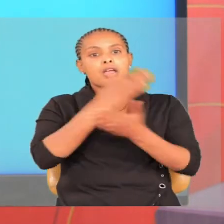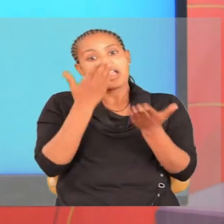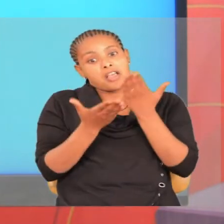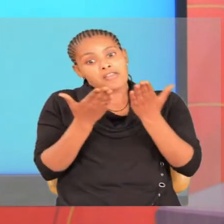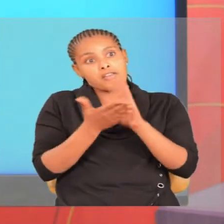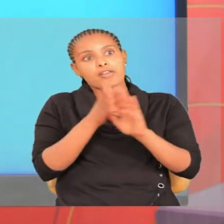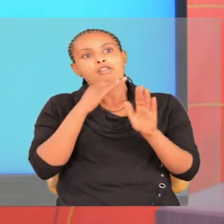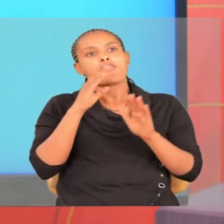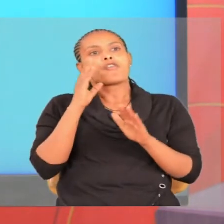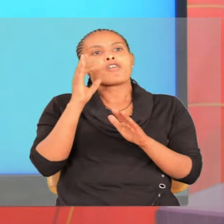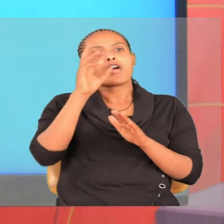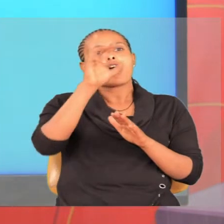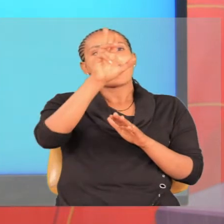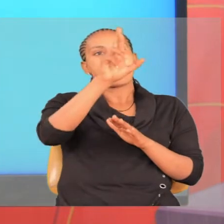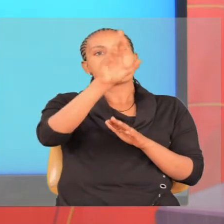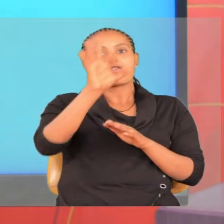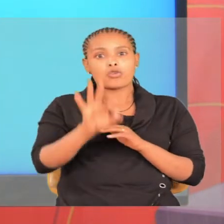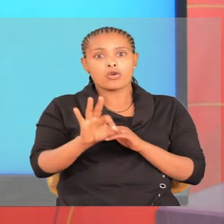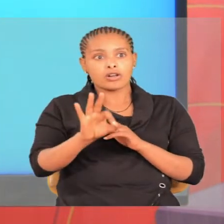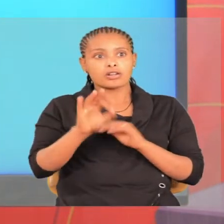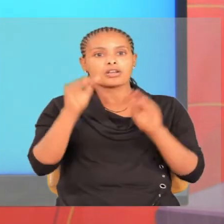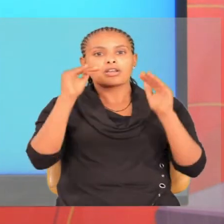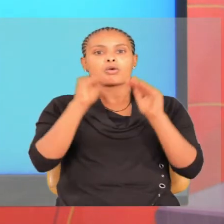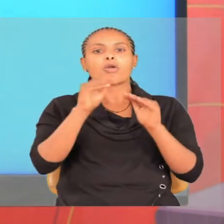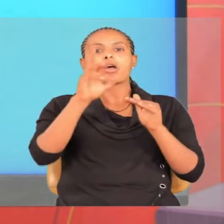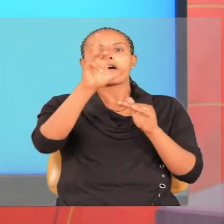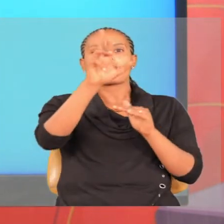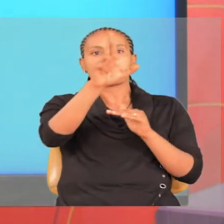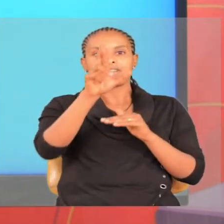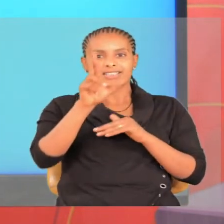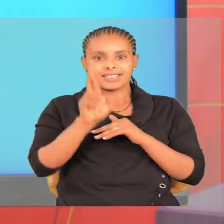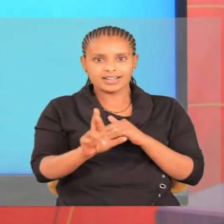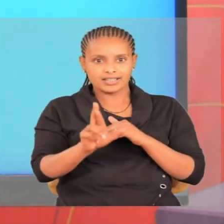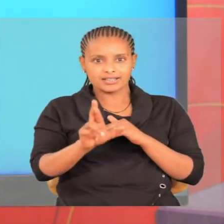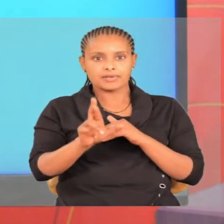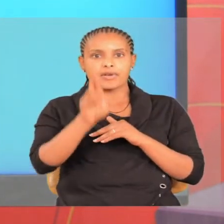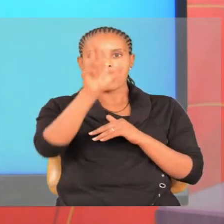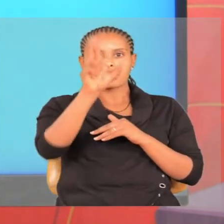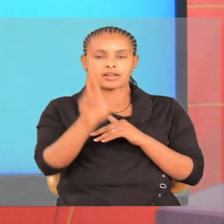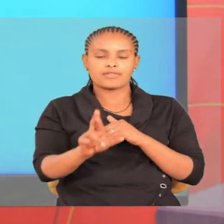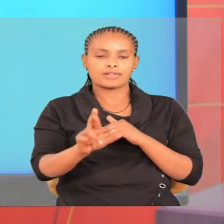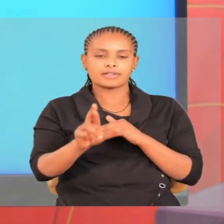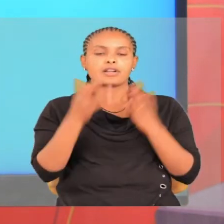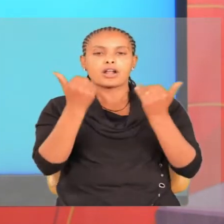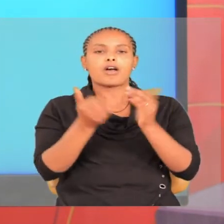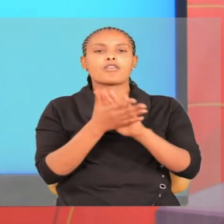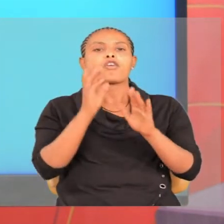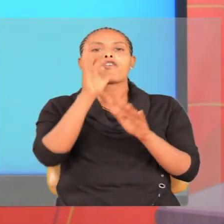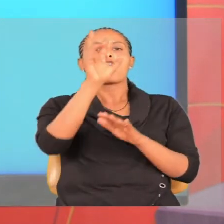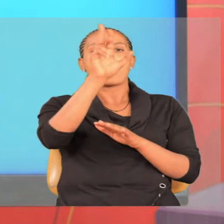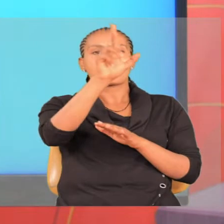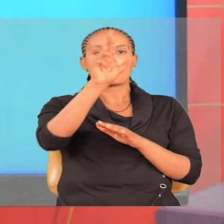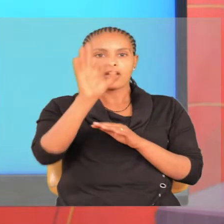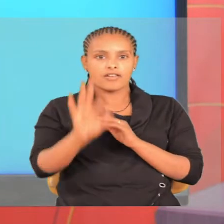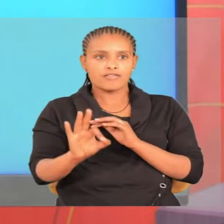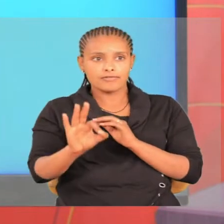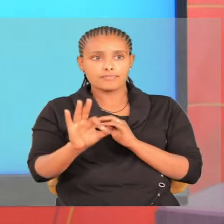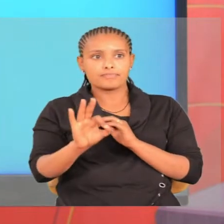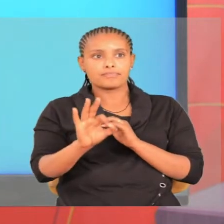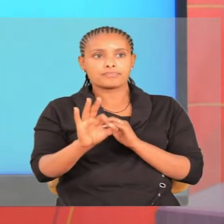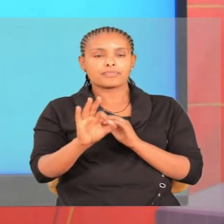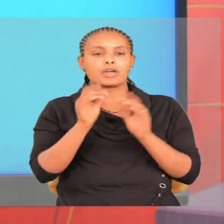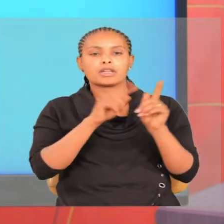only forward rates are forward equal reverse rates are reverse. Now the forward rates